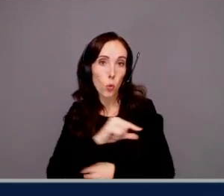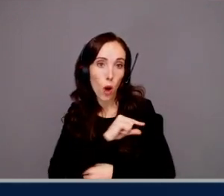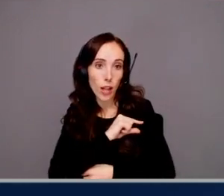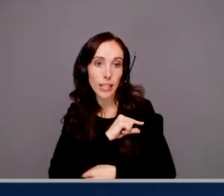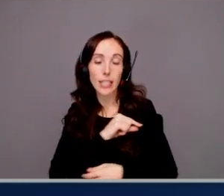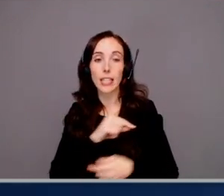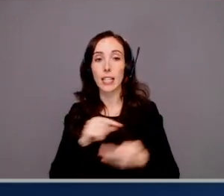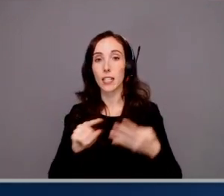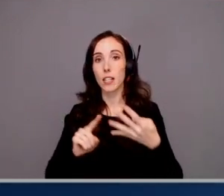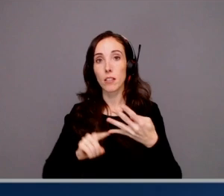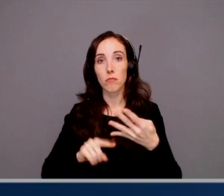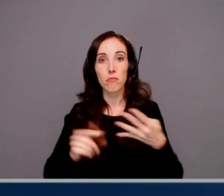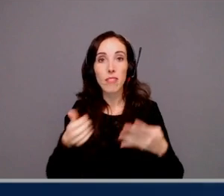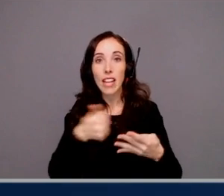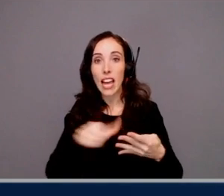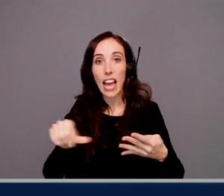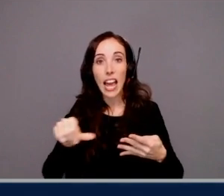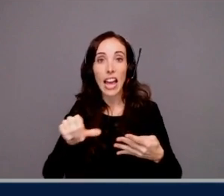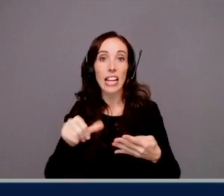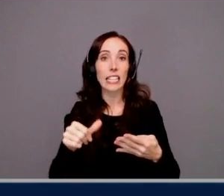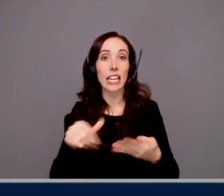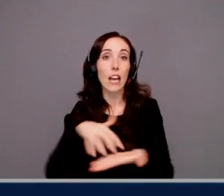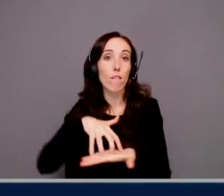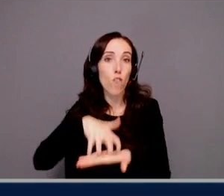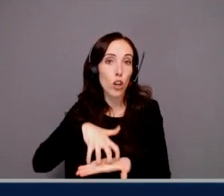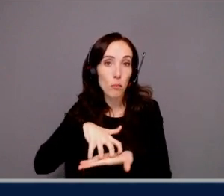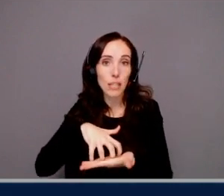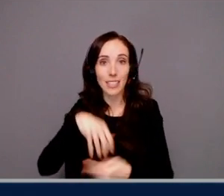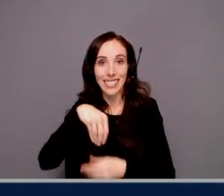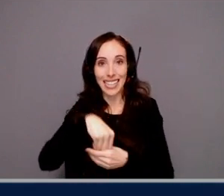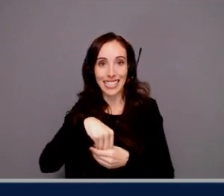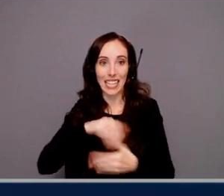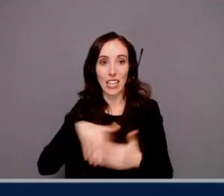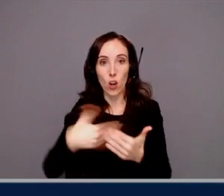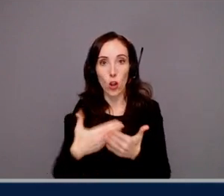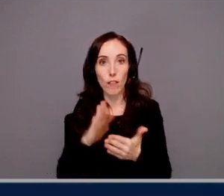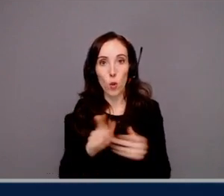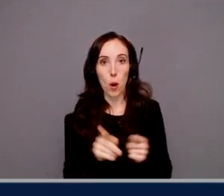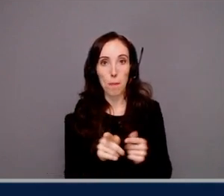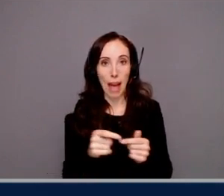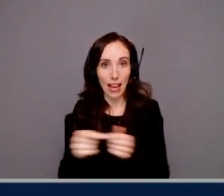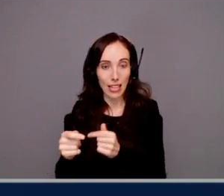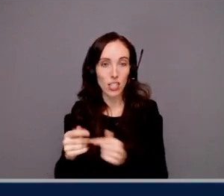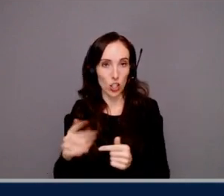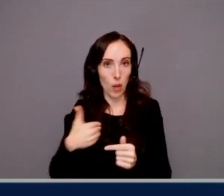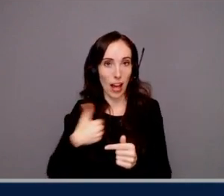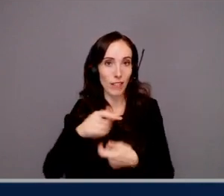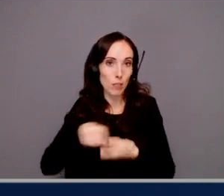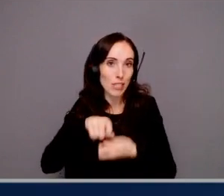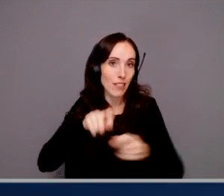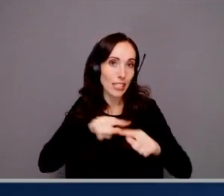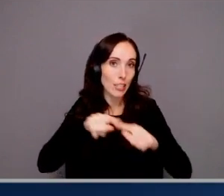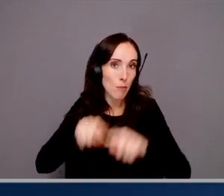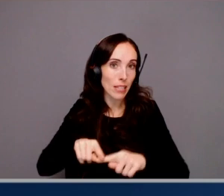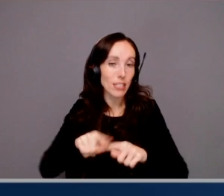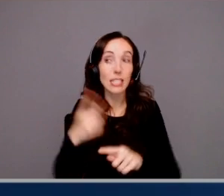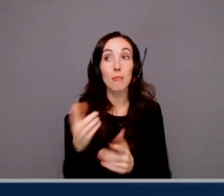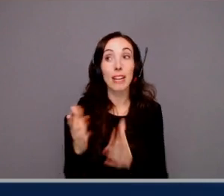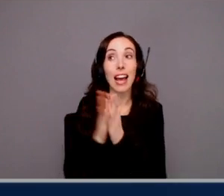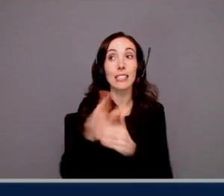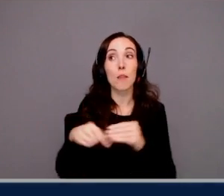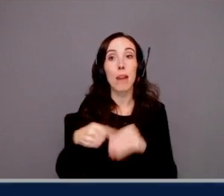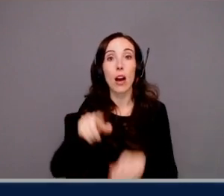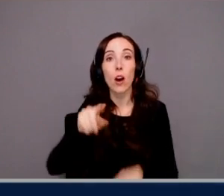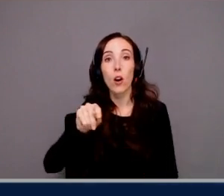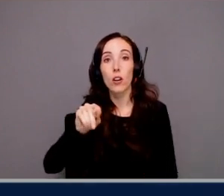any code vulnerabilities that are there in the packages that you have taken dependencies on. Somebody asked about Terraform. We are looking